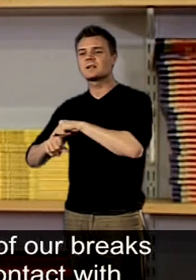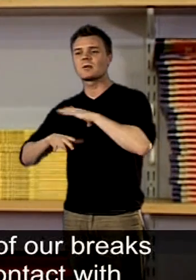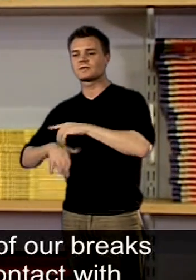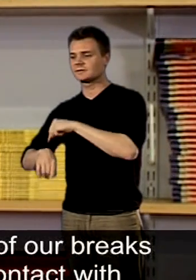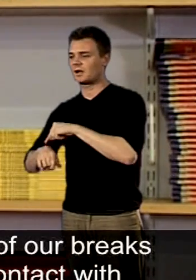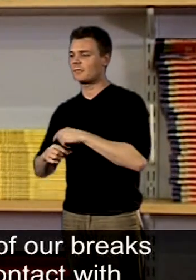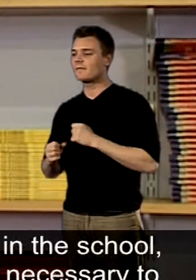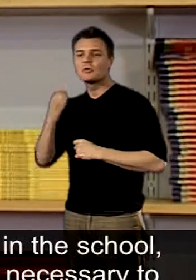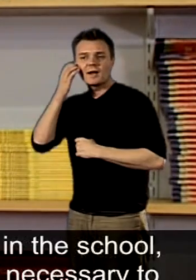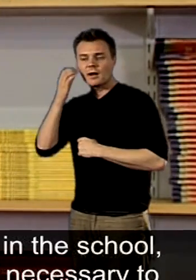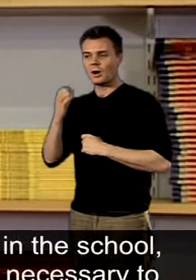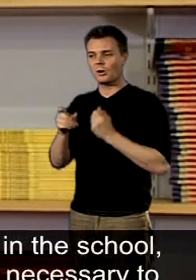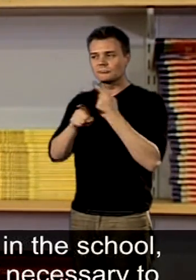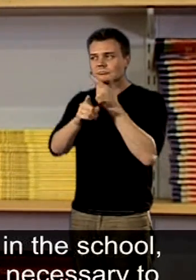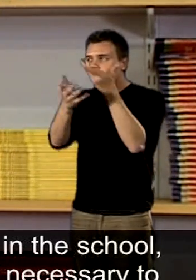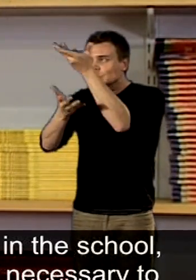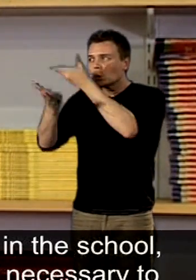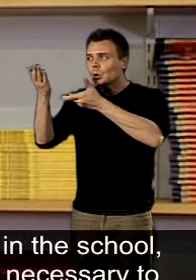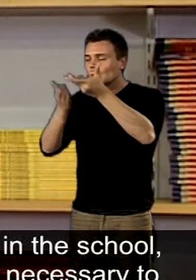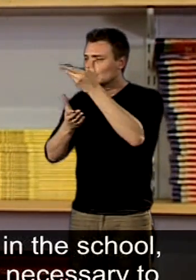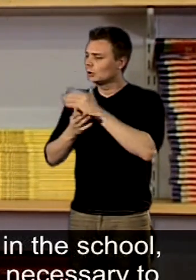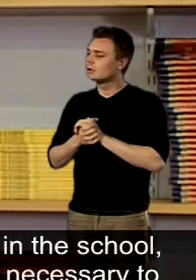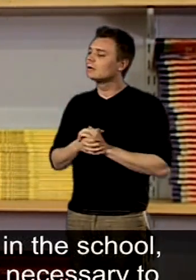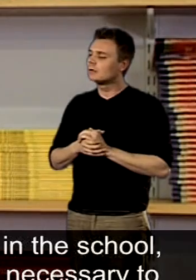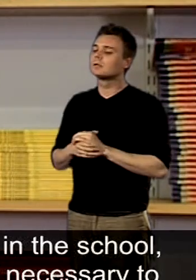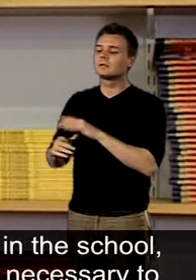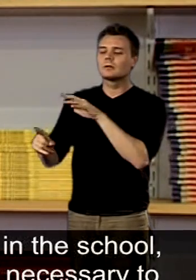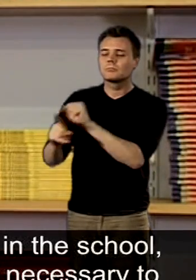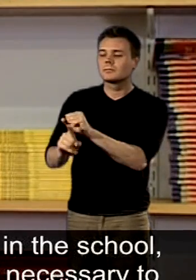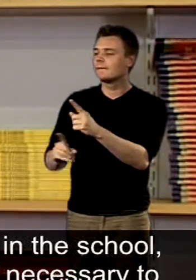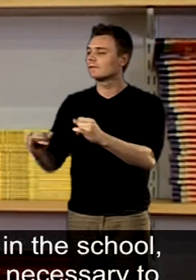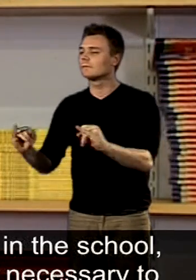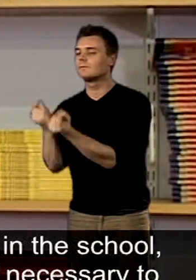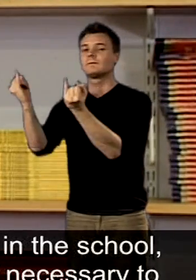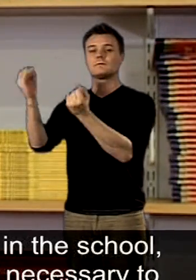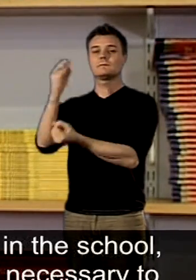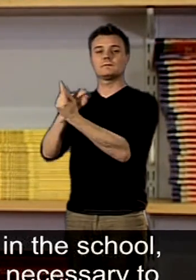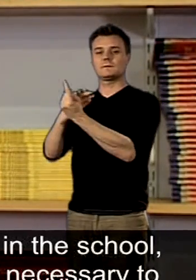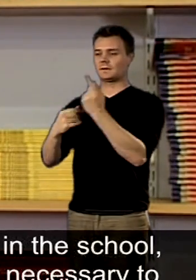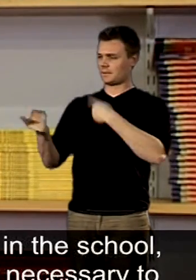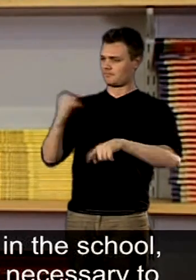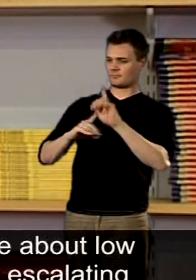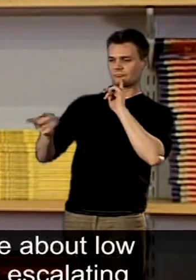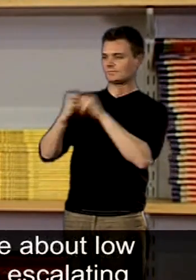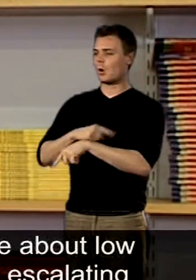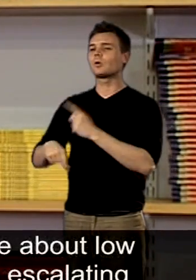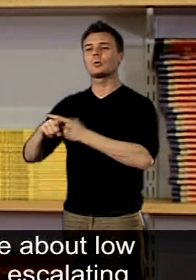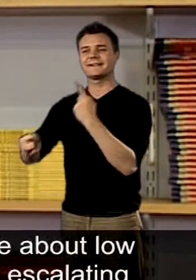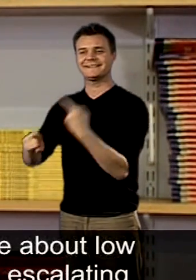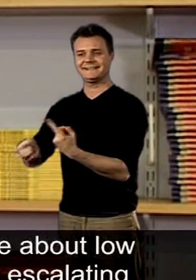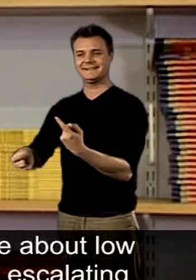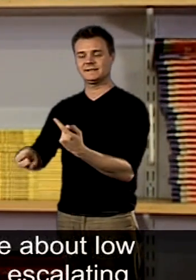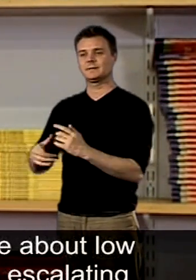radio contact with each other and with senior leaders in the school, so that there can be a rapid response, if necessary, to serious